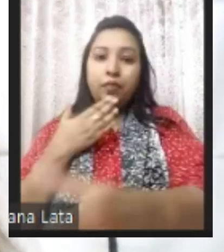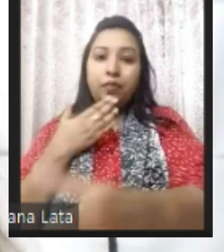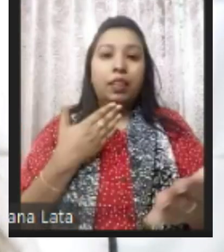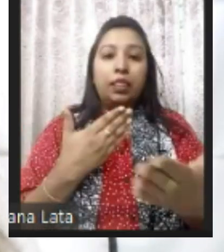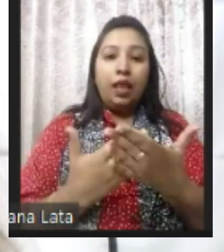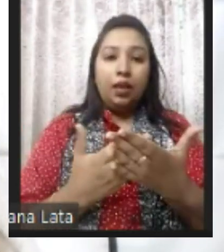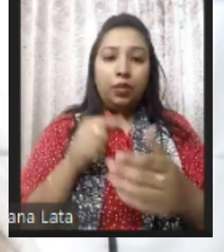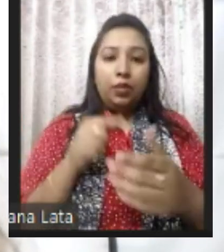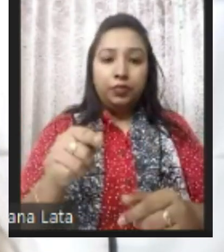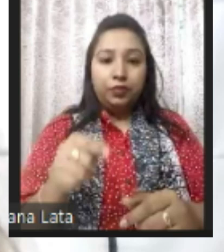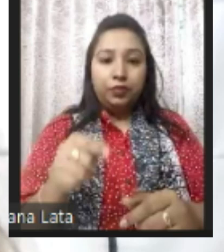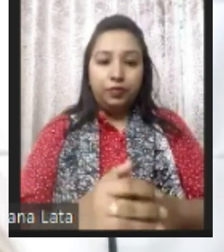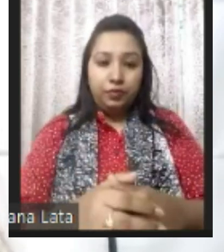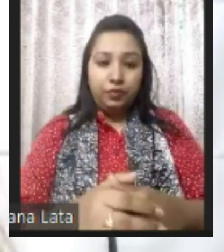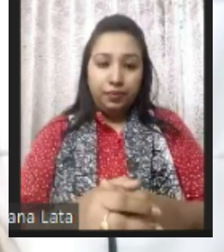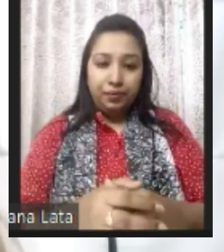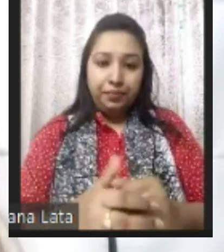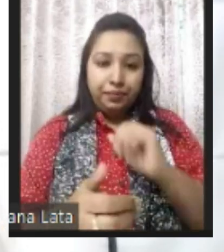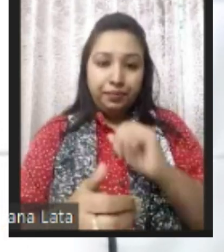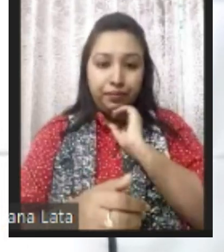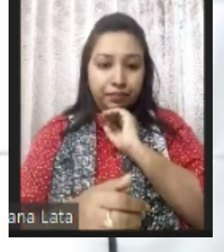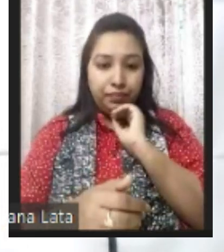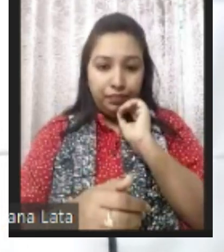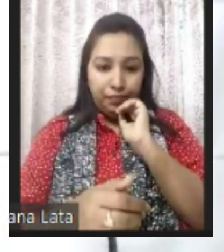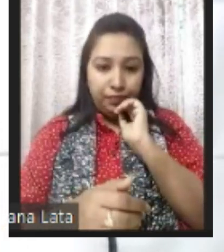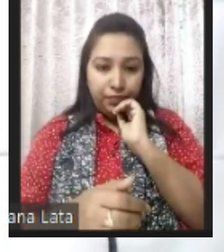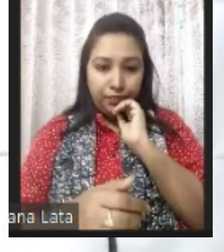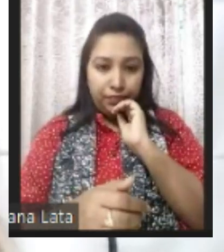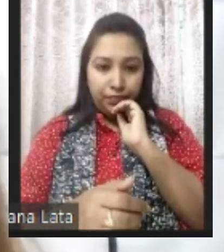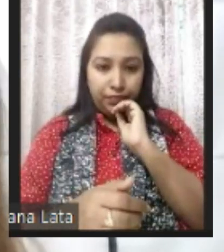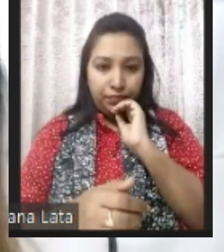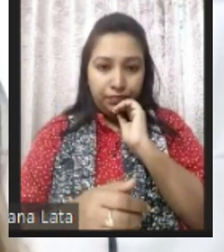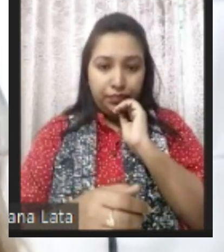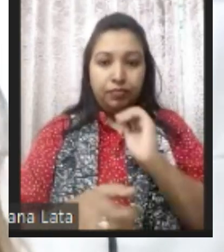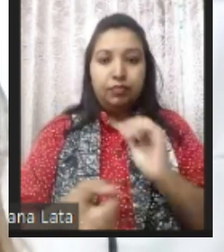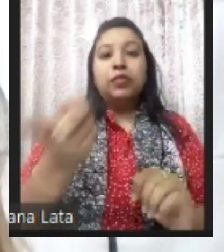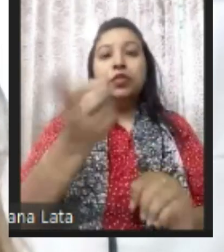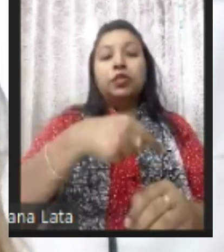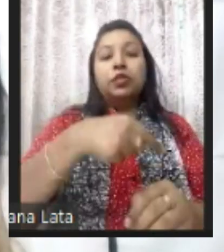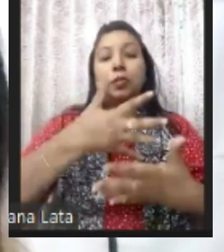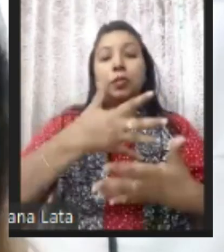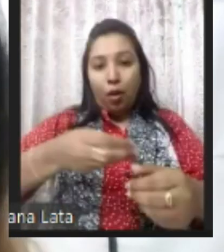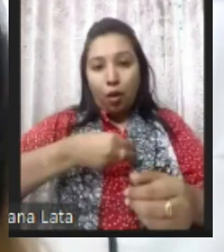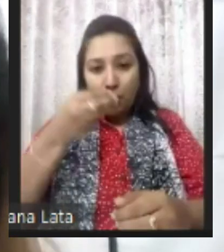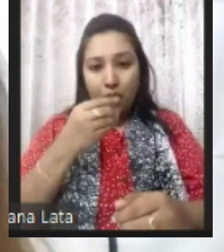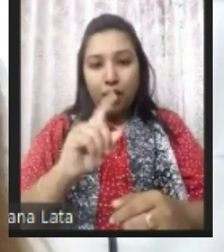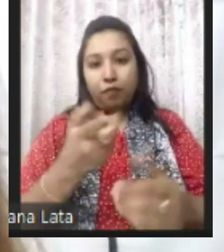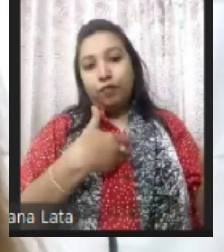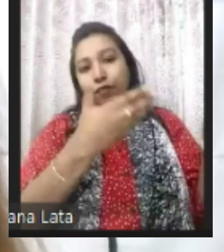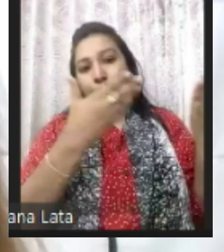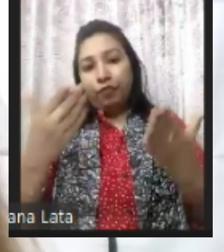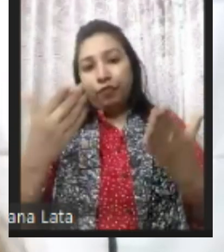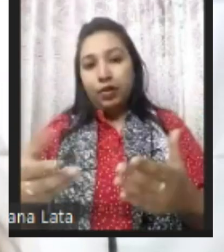me. Yes. Okay, great. Thank you very much to all the panelists. I would like to extend a